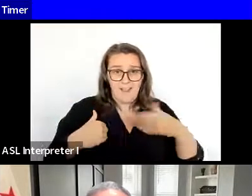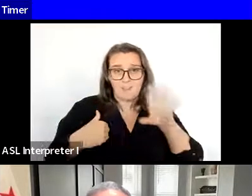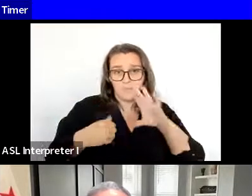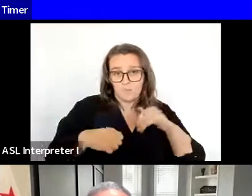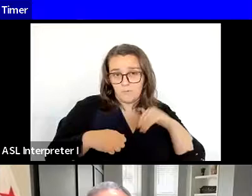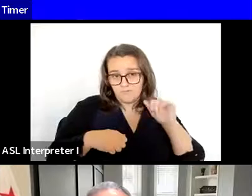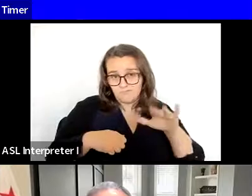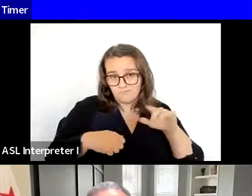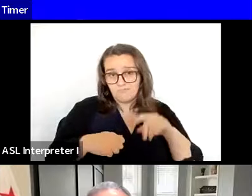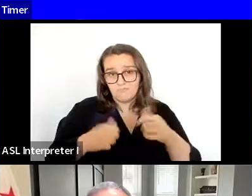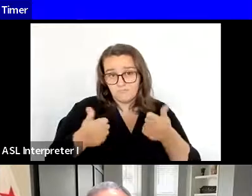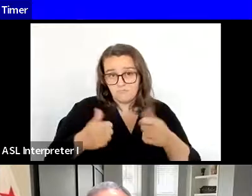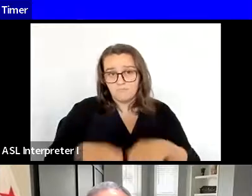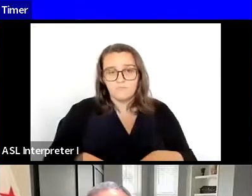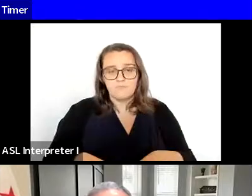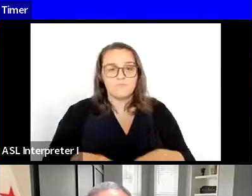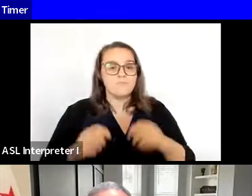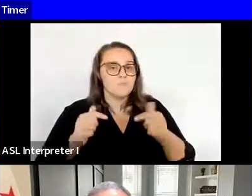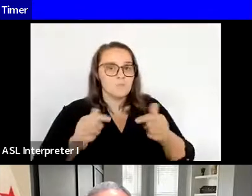share.